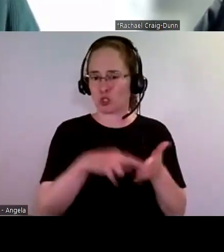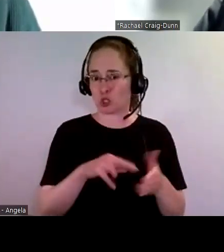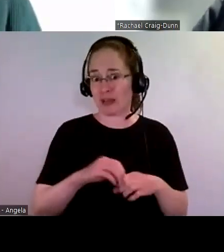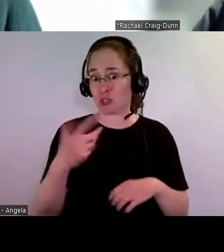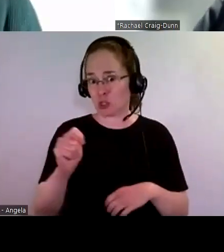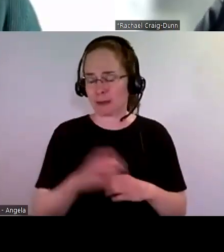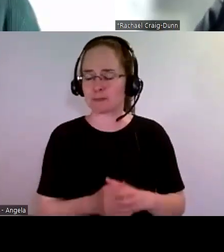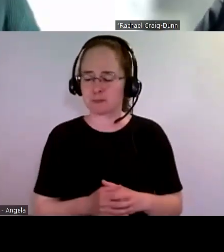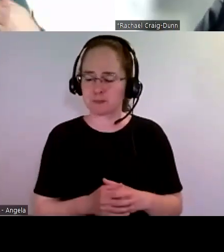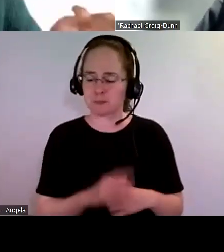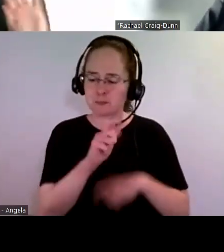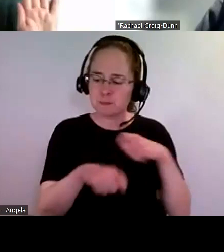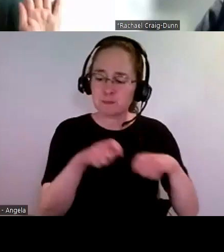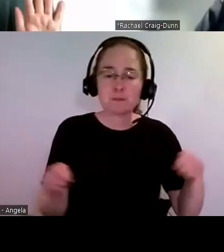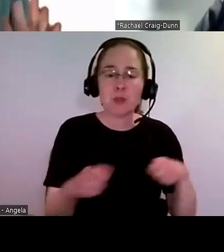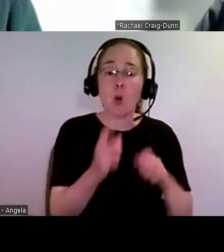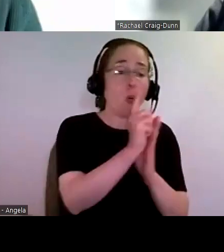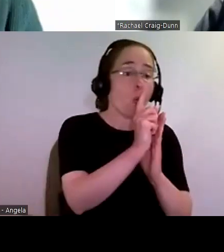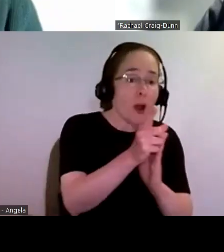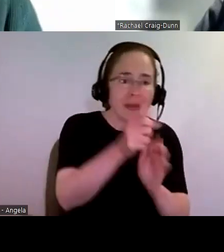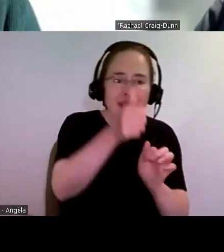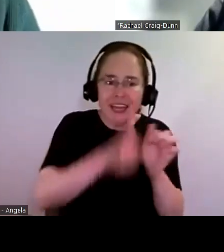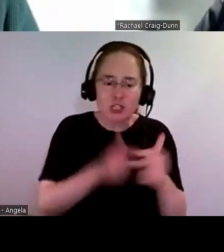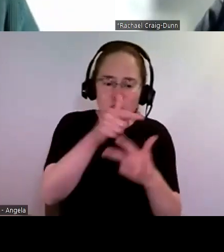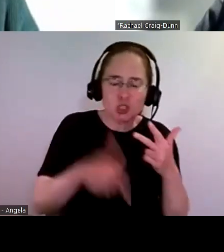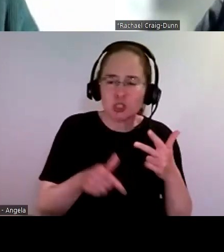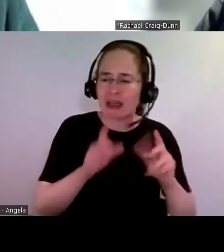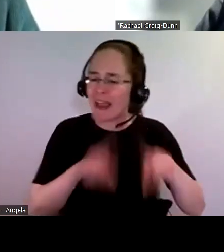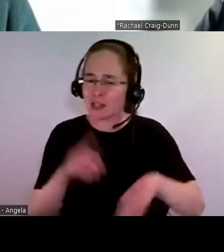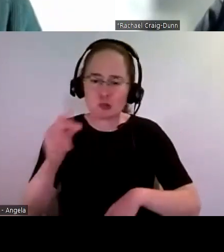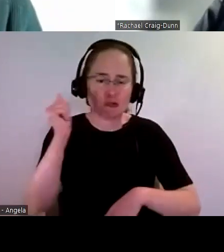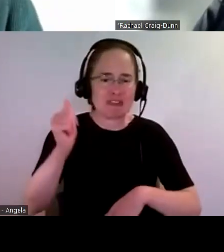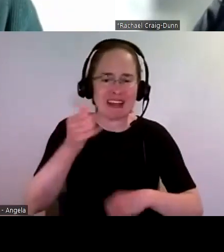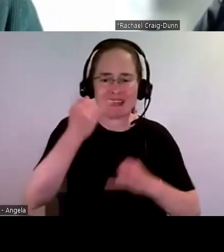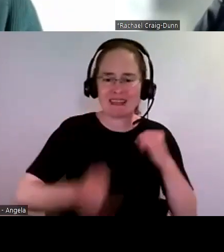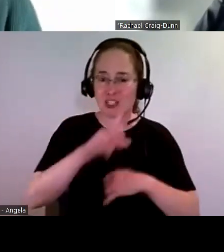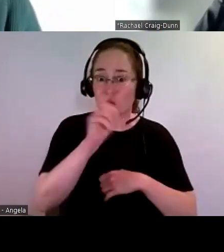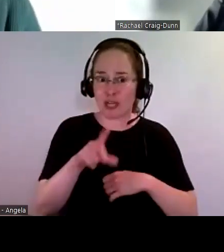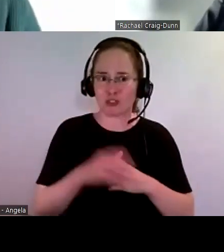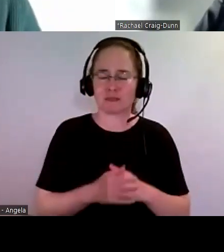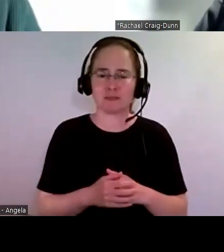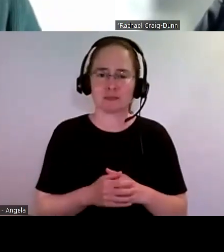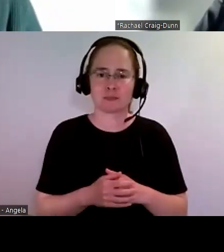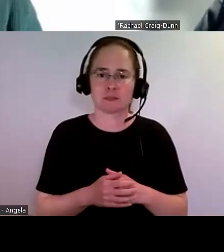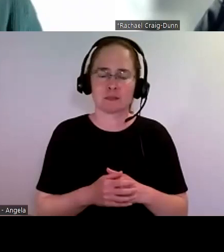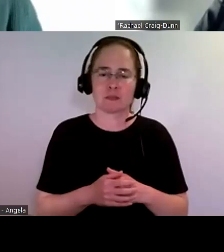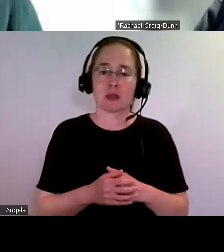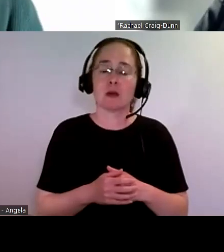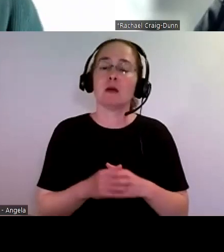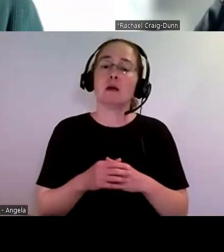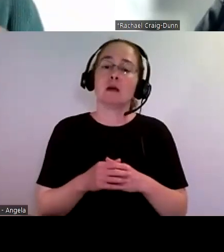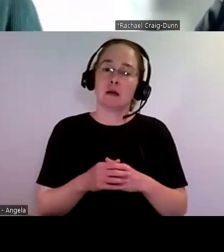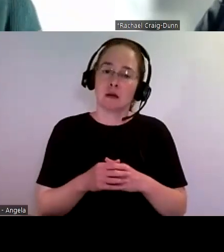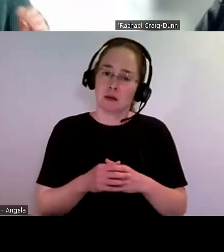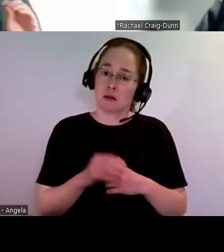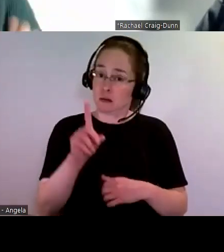us out, I'm going to give each of you 1 minute to kind of rapid fire answer this last audience question. They are asking if there